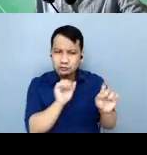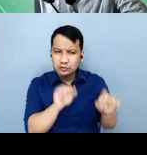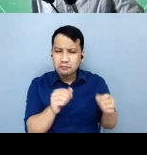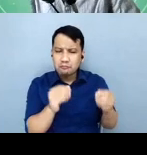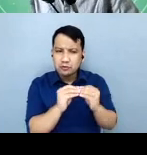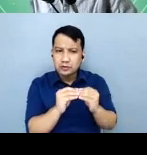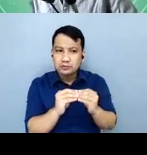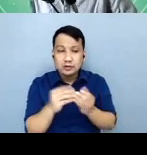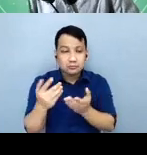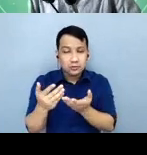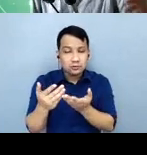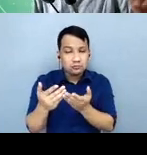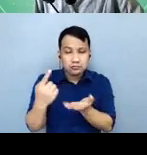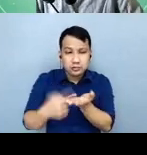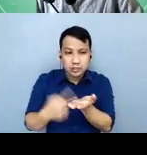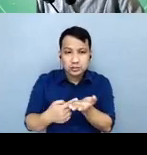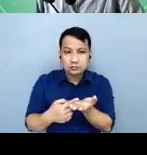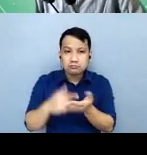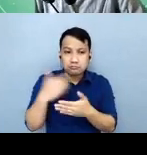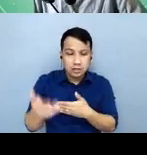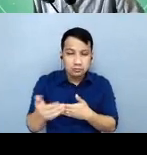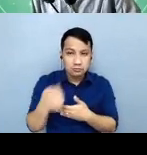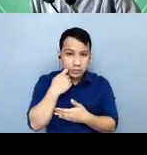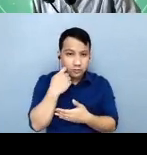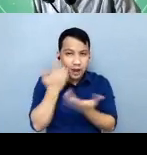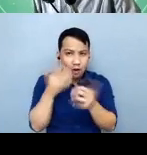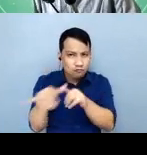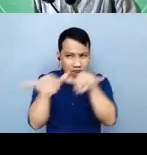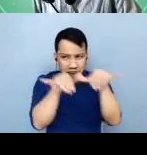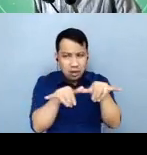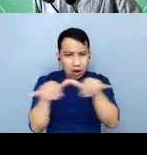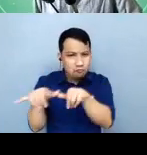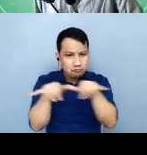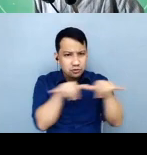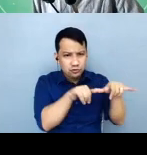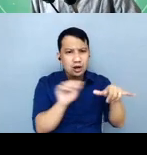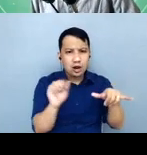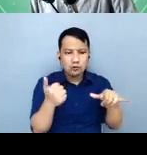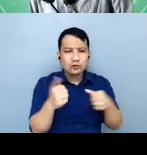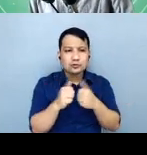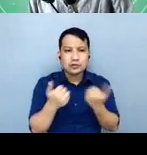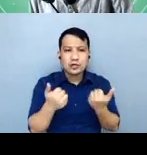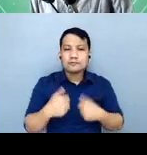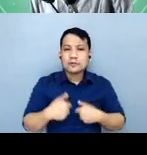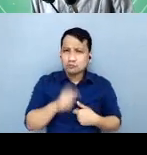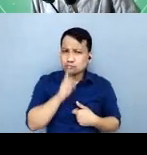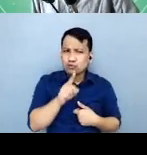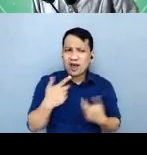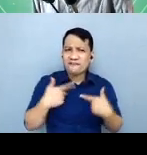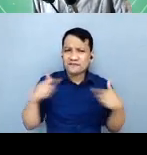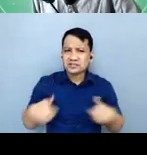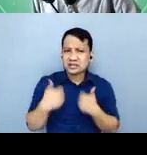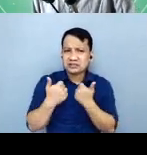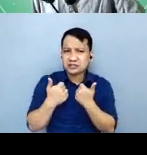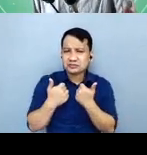the principles behind it. We've also discussed some of the metrics on how to measure it. And of course, very naturally, there are challenges. And